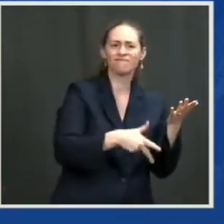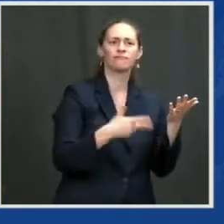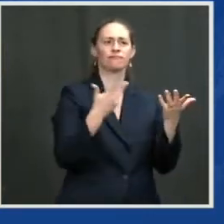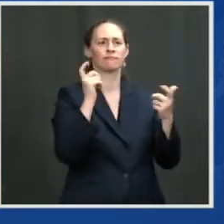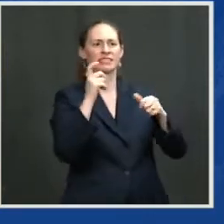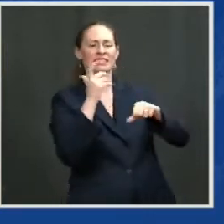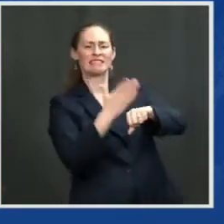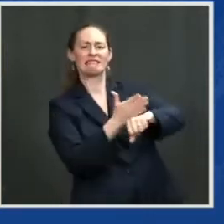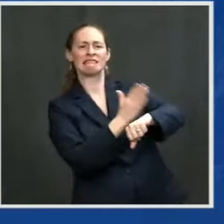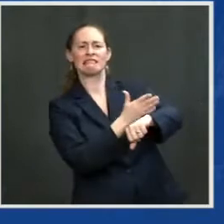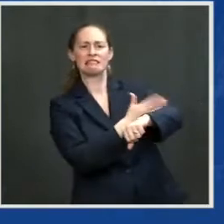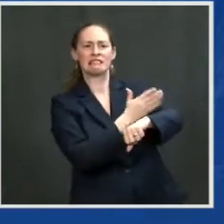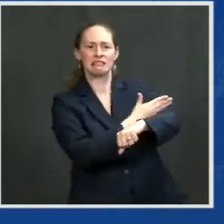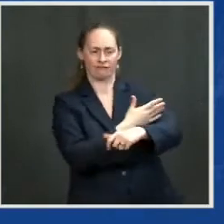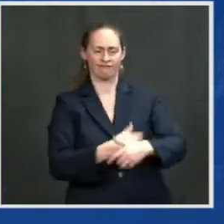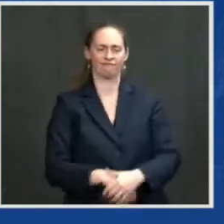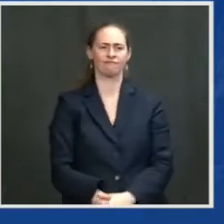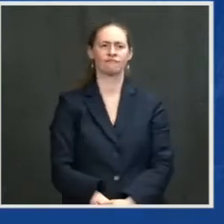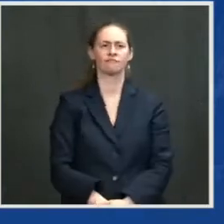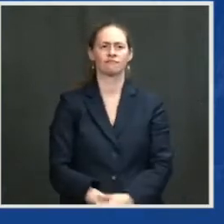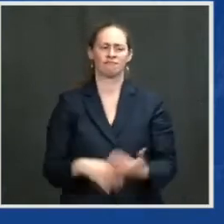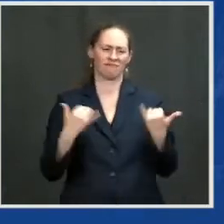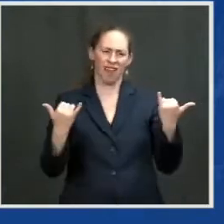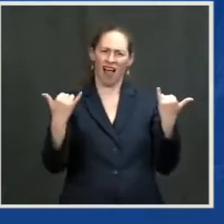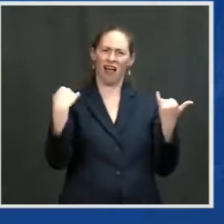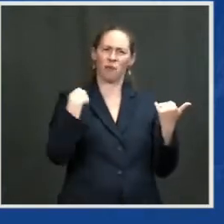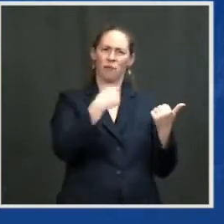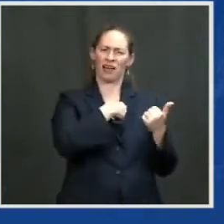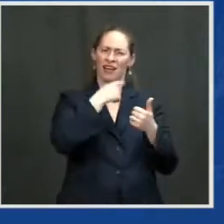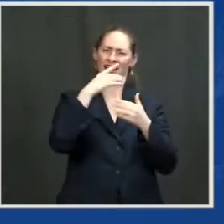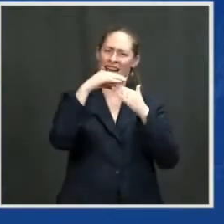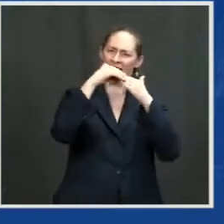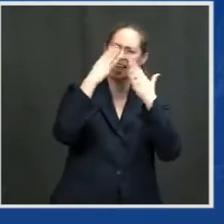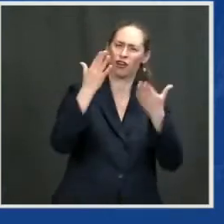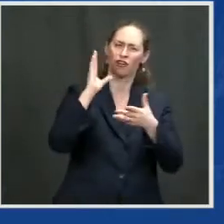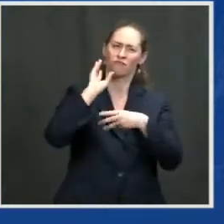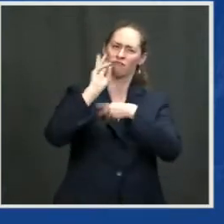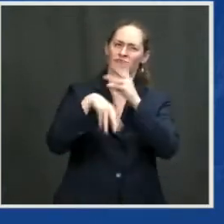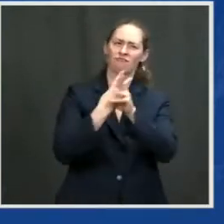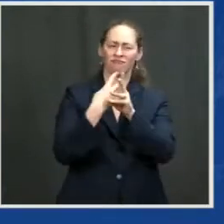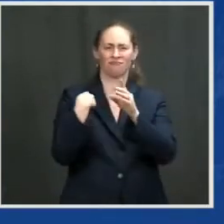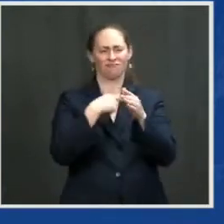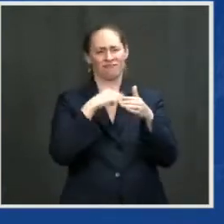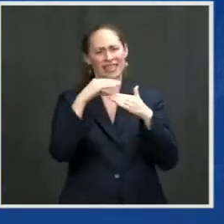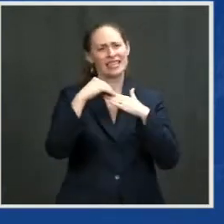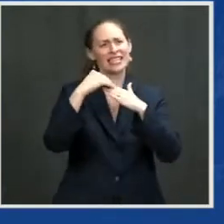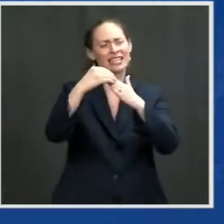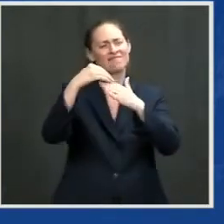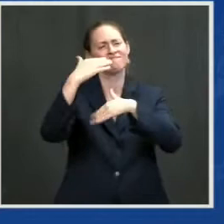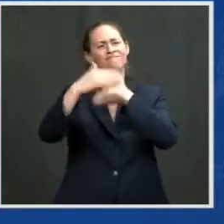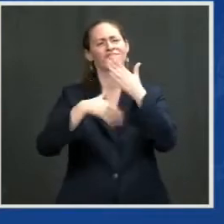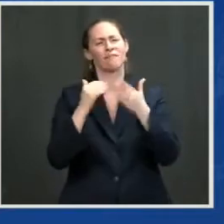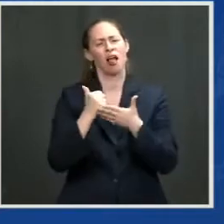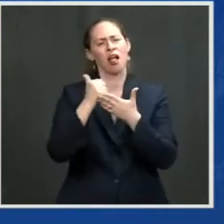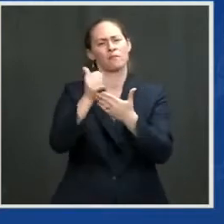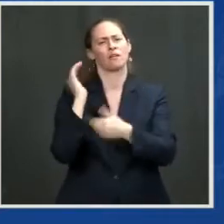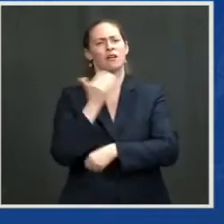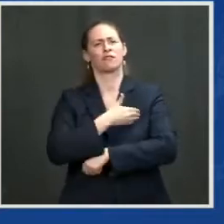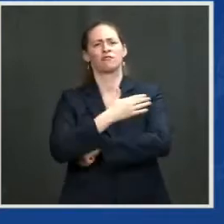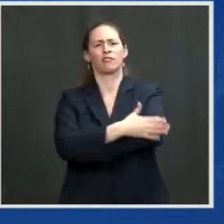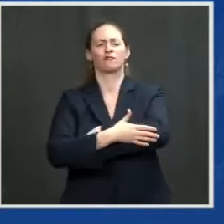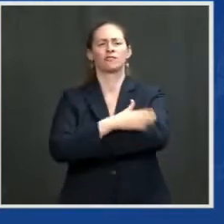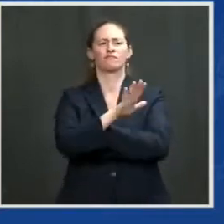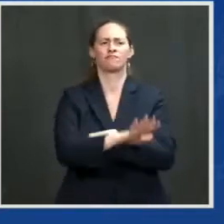world. All told, these delays cost our country, according to economists, an estimated $160 billion a